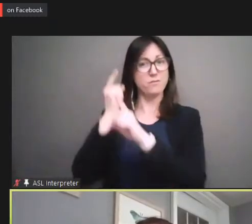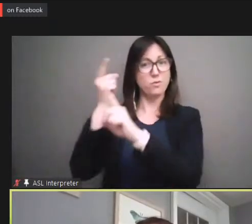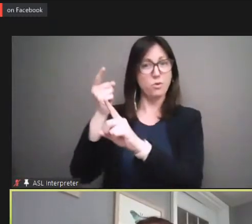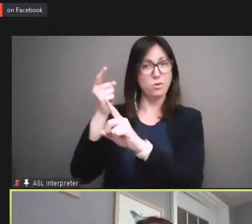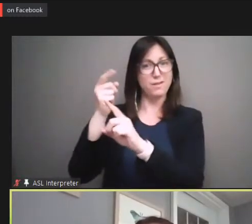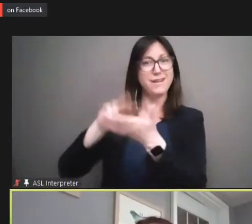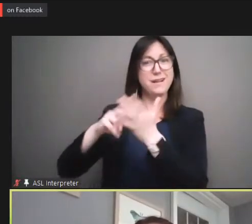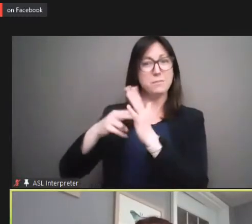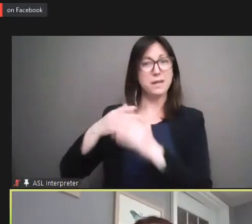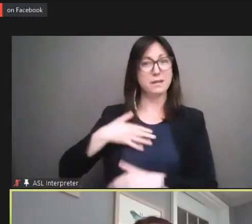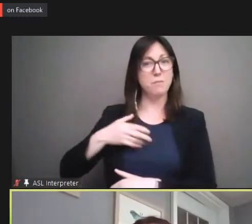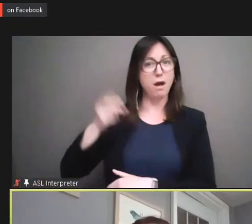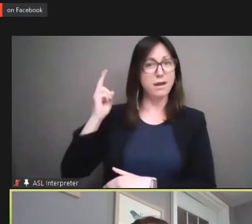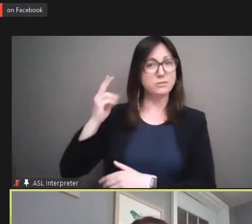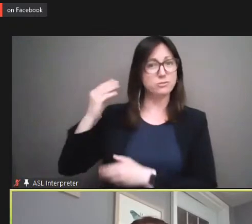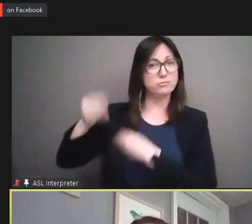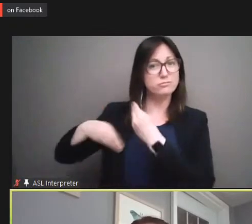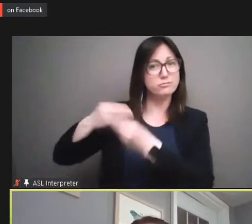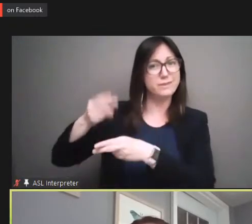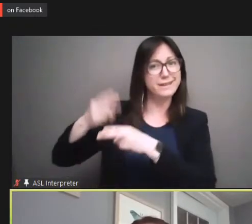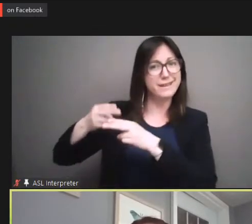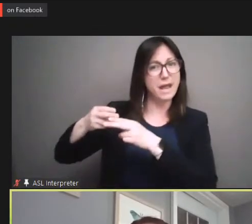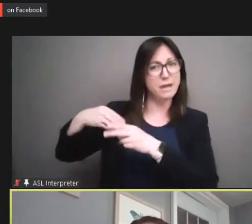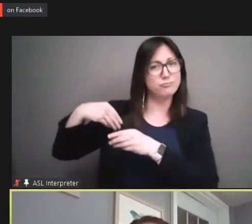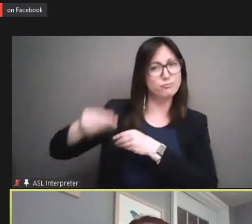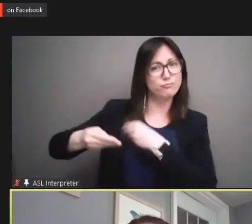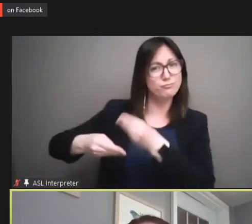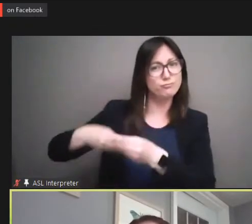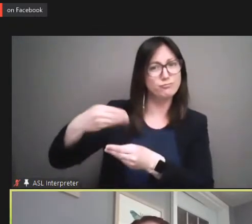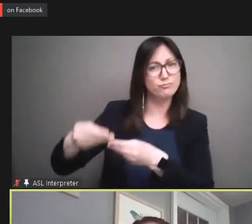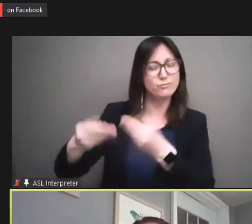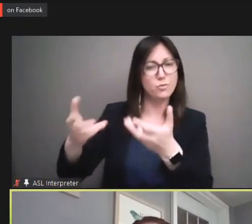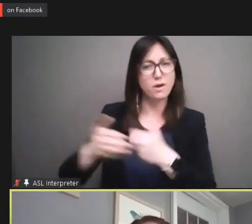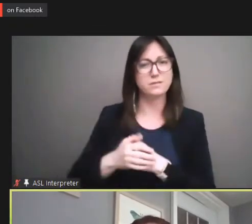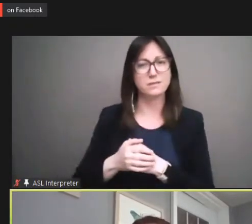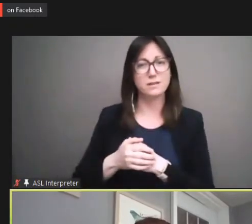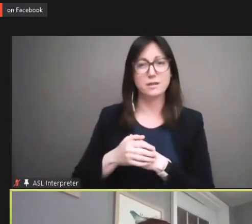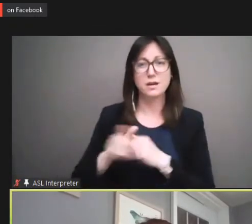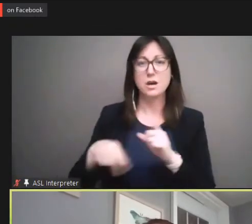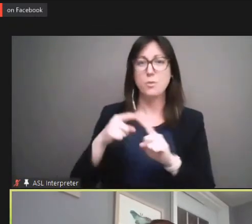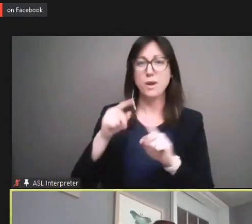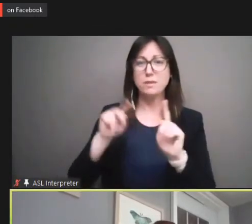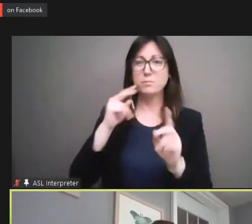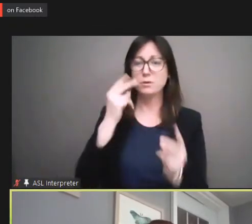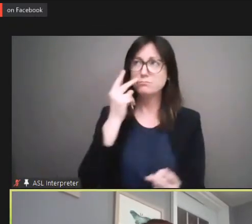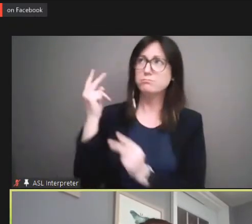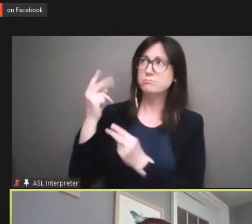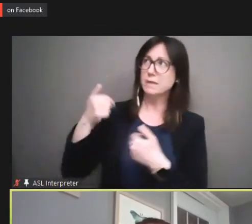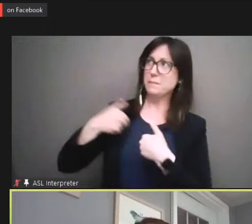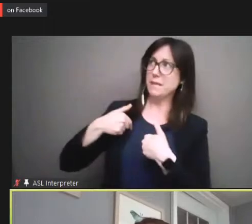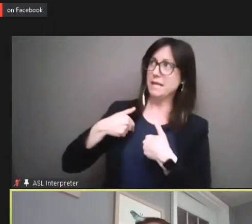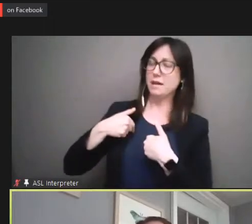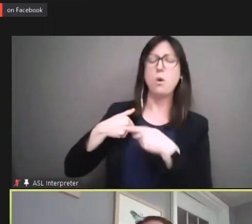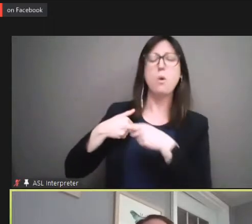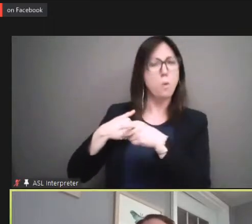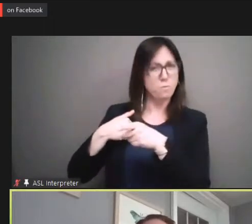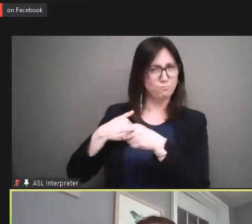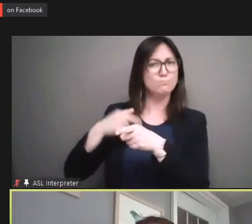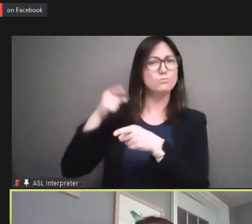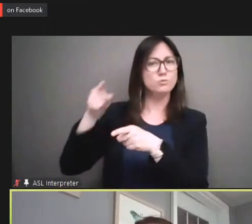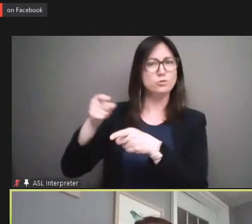too. So is there a legacy of thoughtfulness, of mindfulness, of